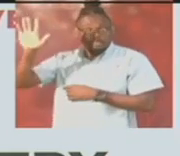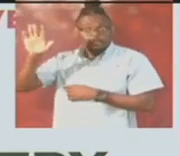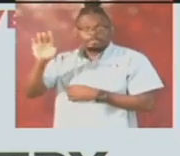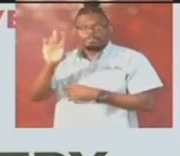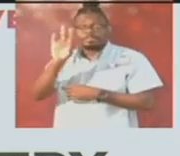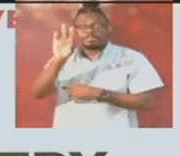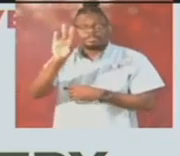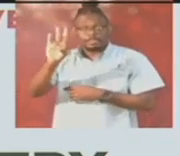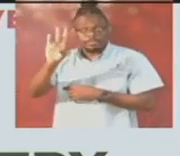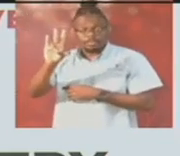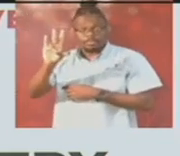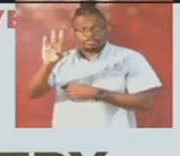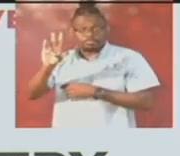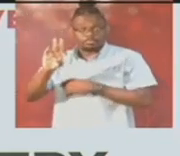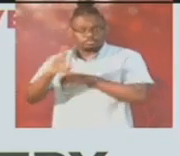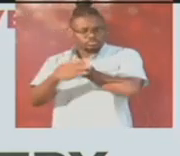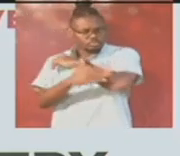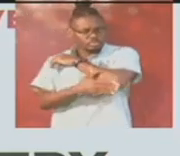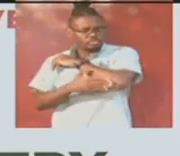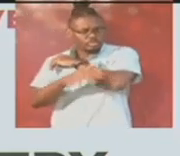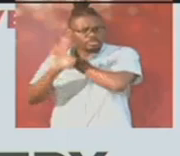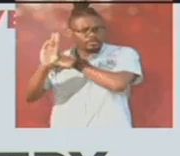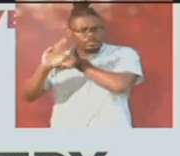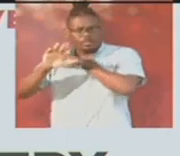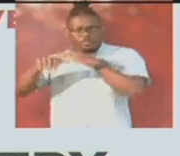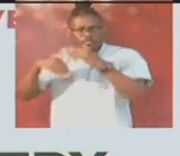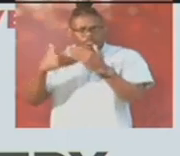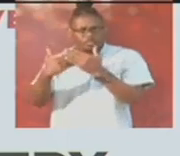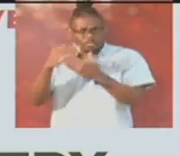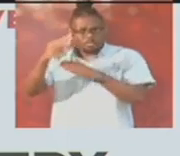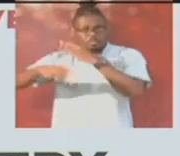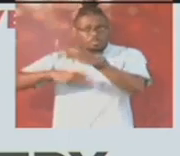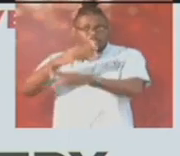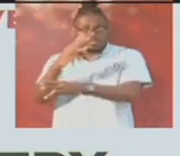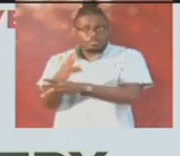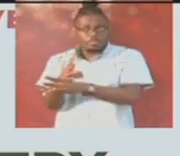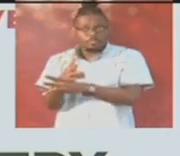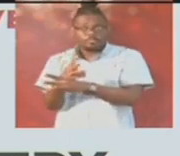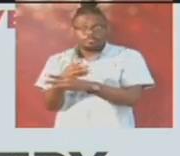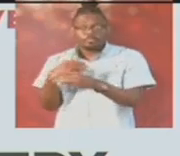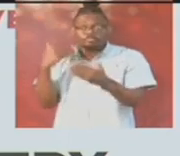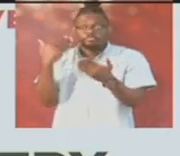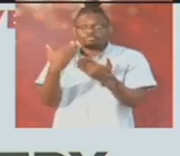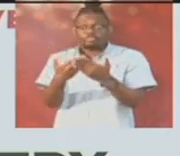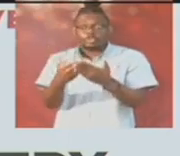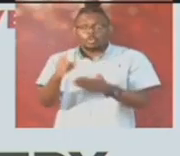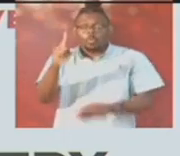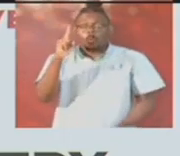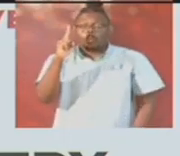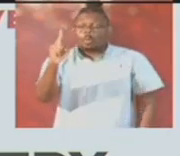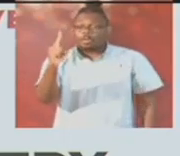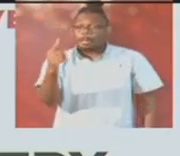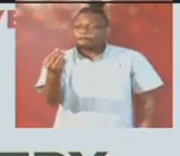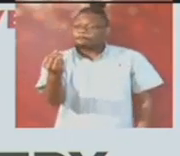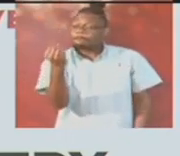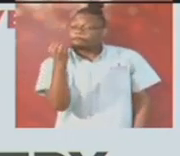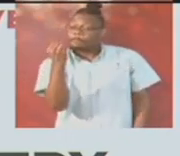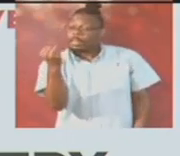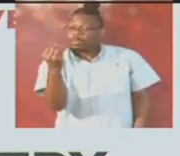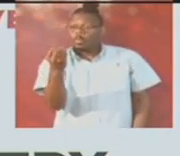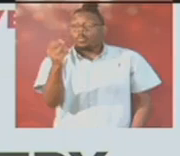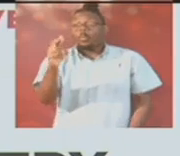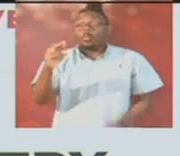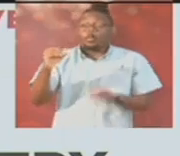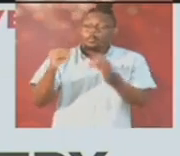in the world which had reported COVID cases of 1 million plus. We are